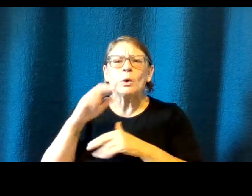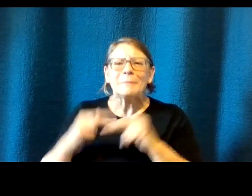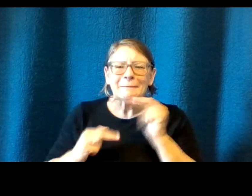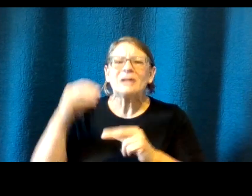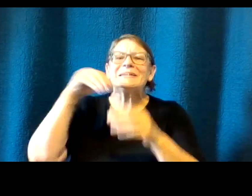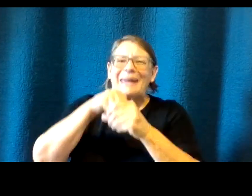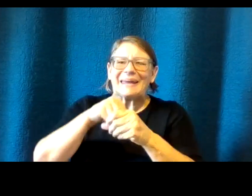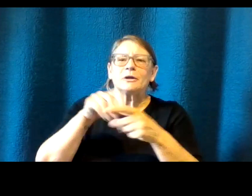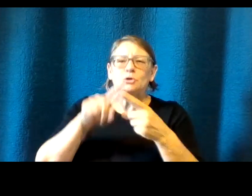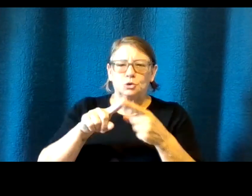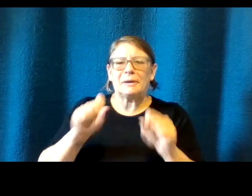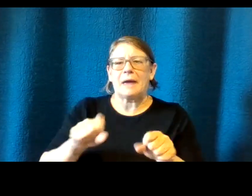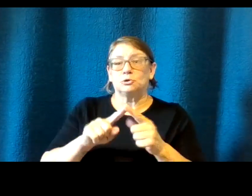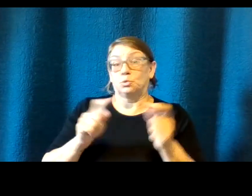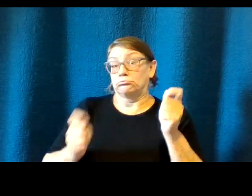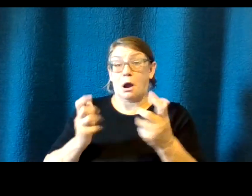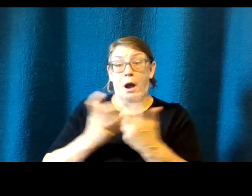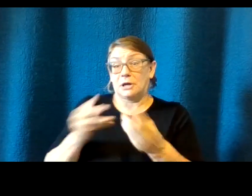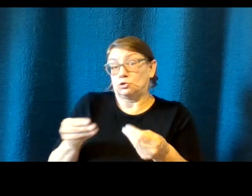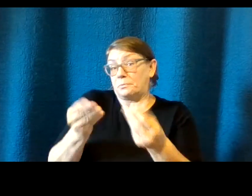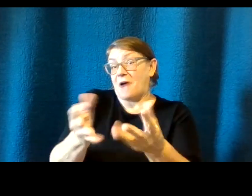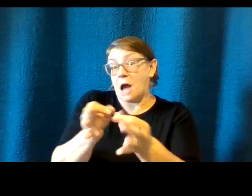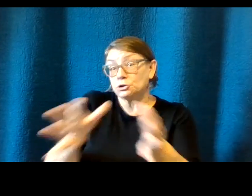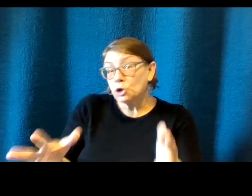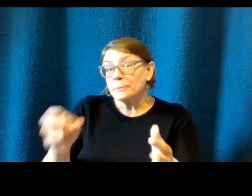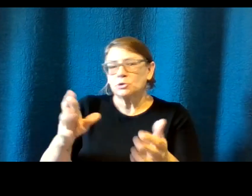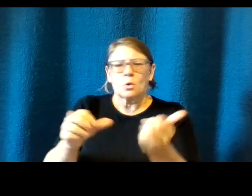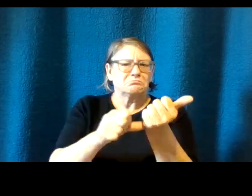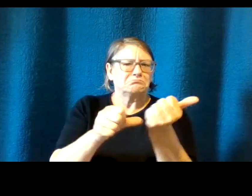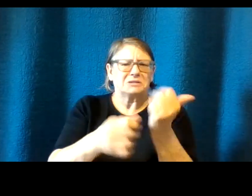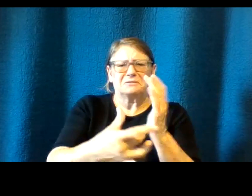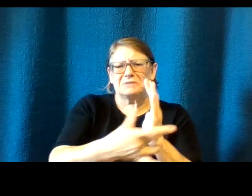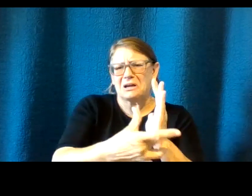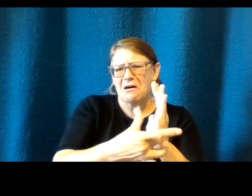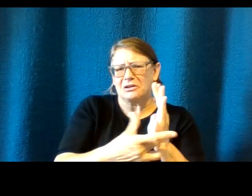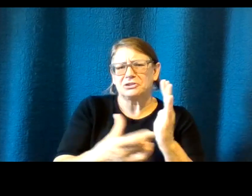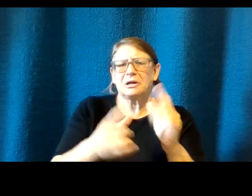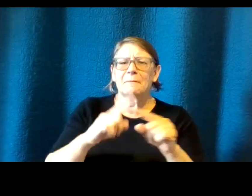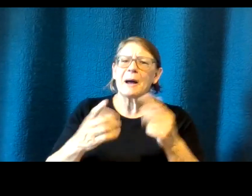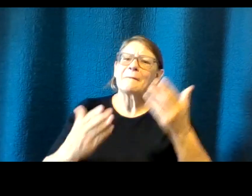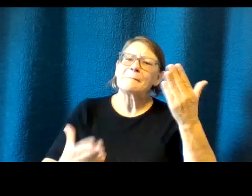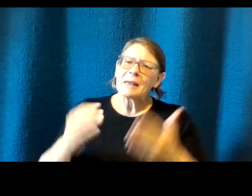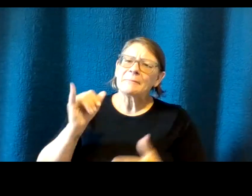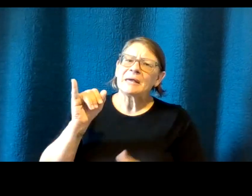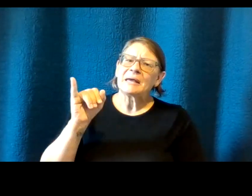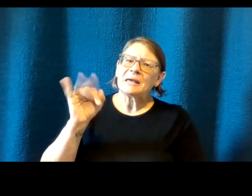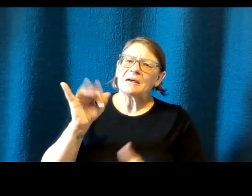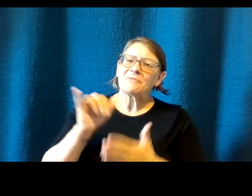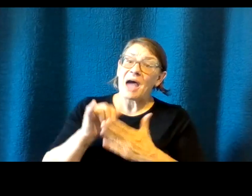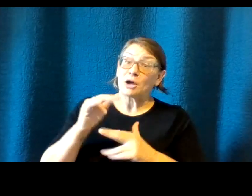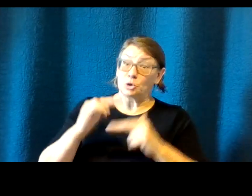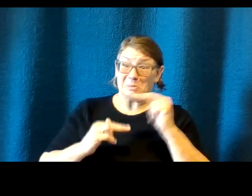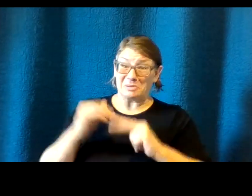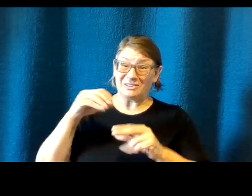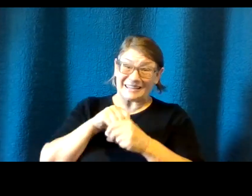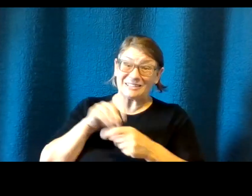accommodate for interpreters or assistive technology. But maybe if that's built in there's